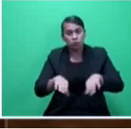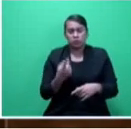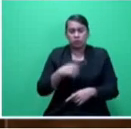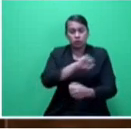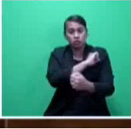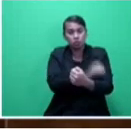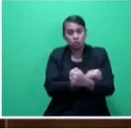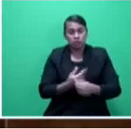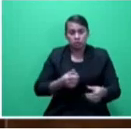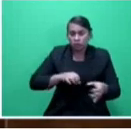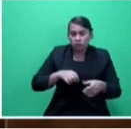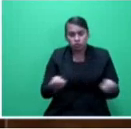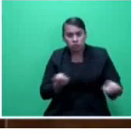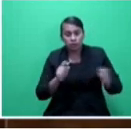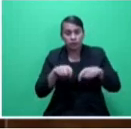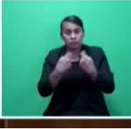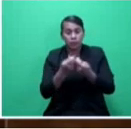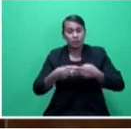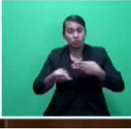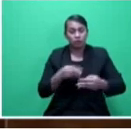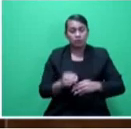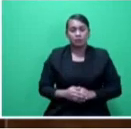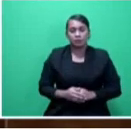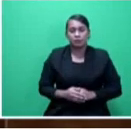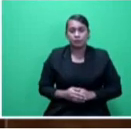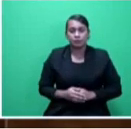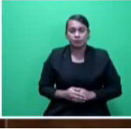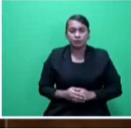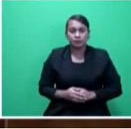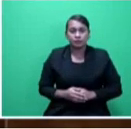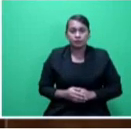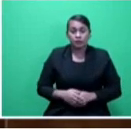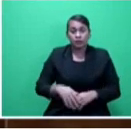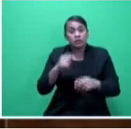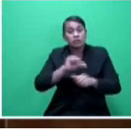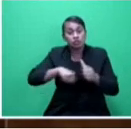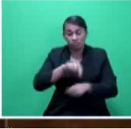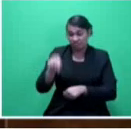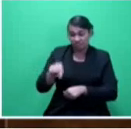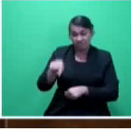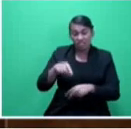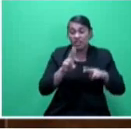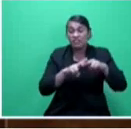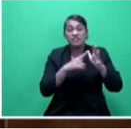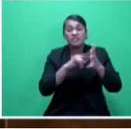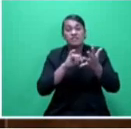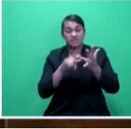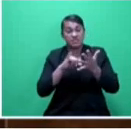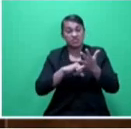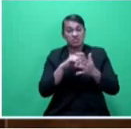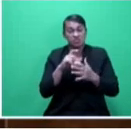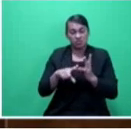conditioning and team managers. As a Commonwealth Games Association, FASNOC hosted the Queen's Baton Relay